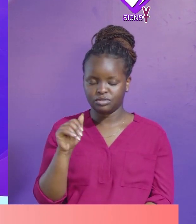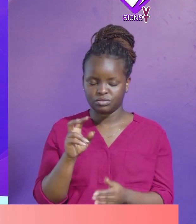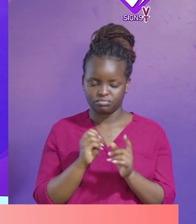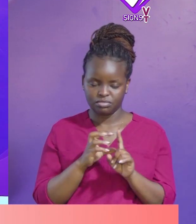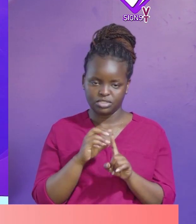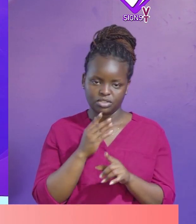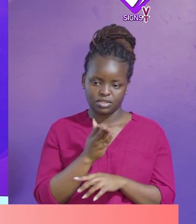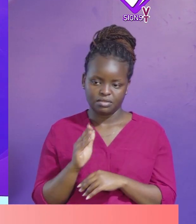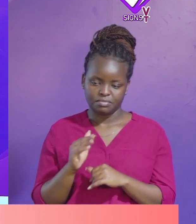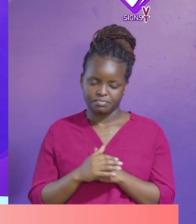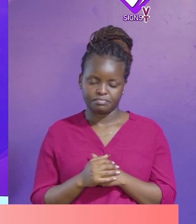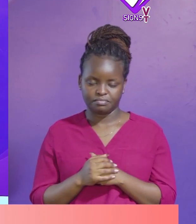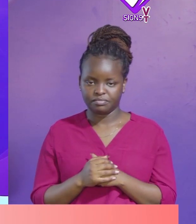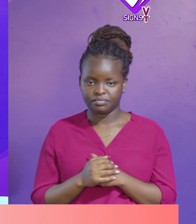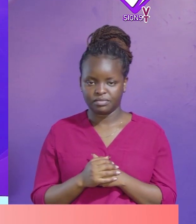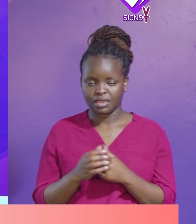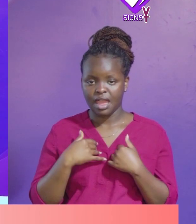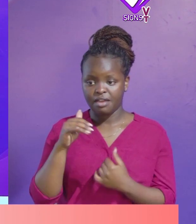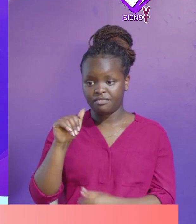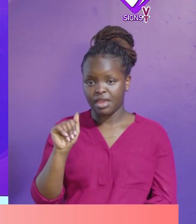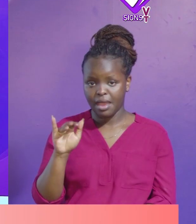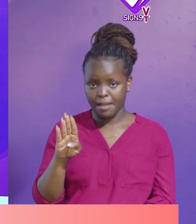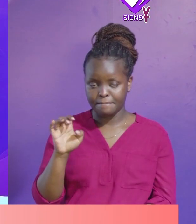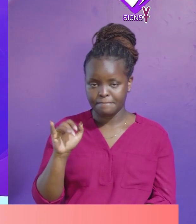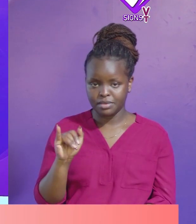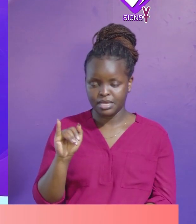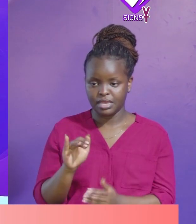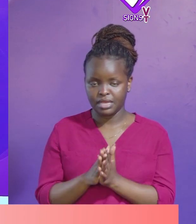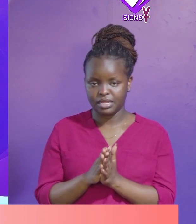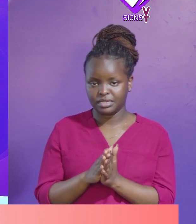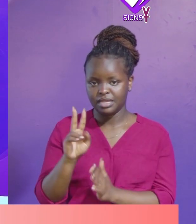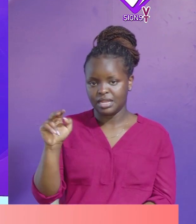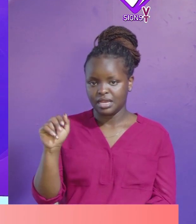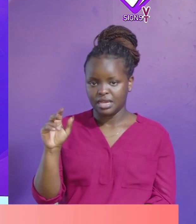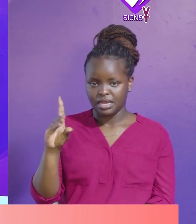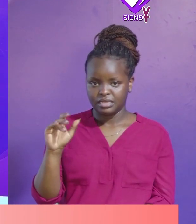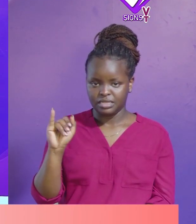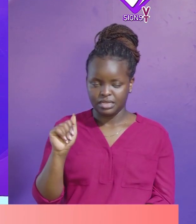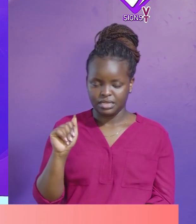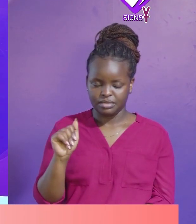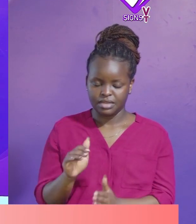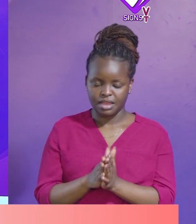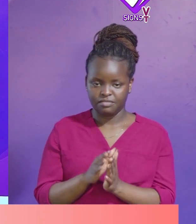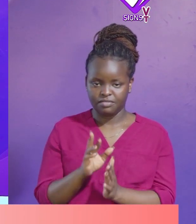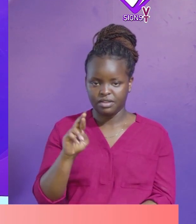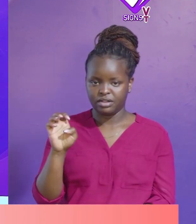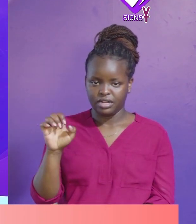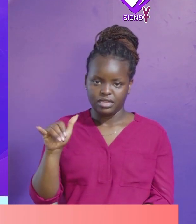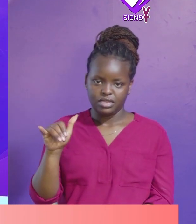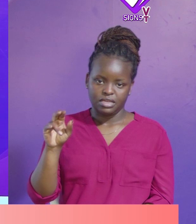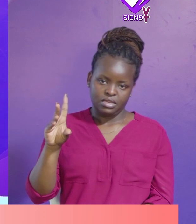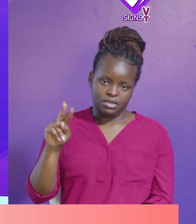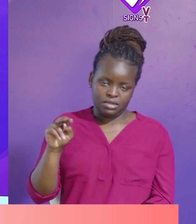have Wilfred Yavi, then we have Nadia Batokleti. Bronze medalists, we had Reynold Cheriot and